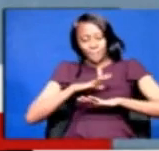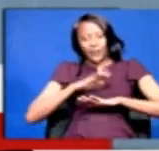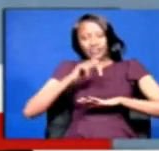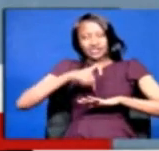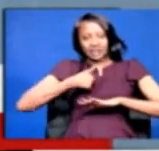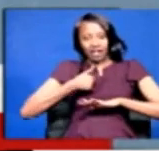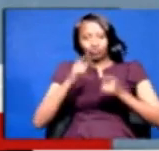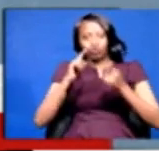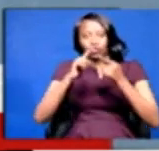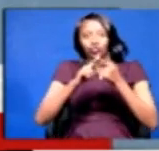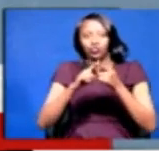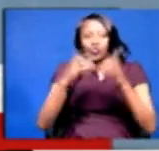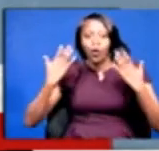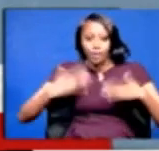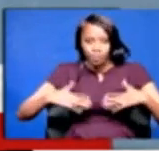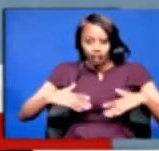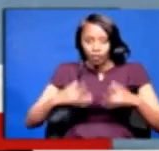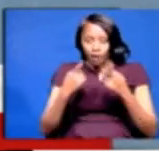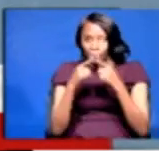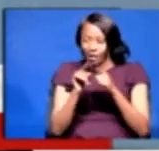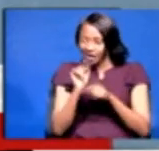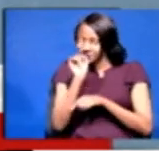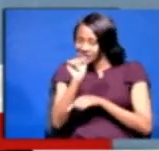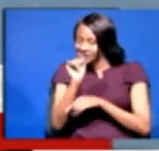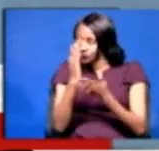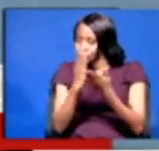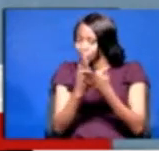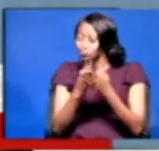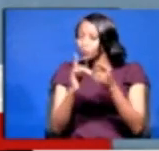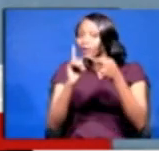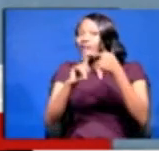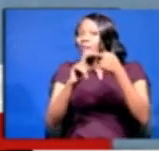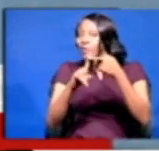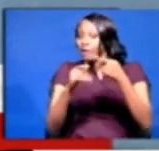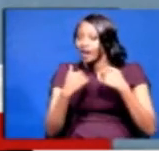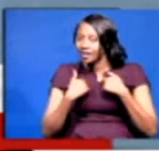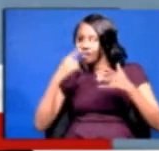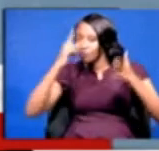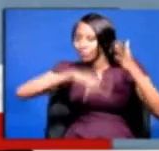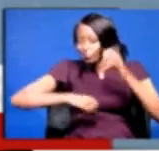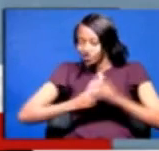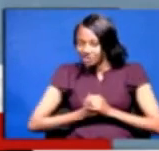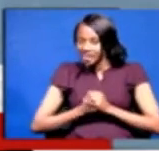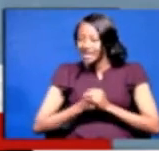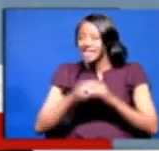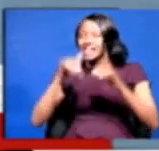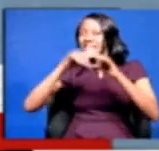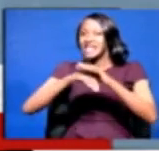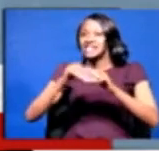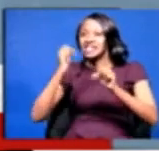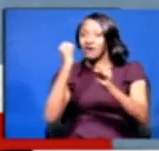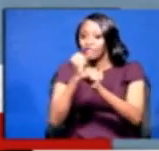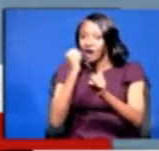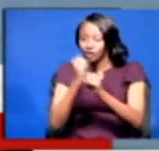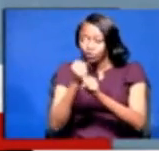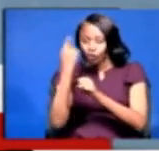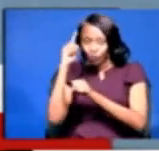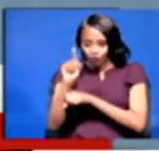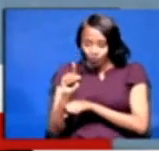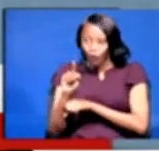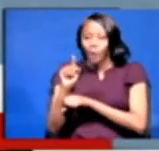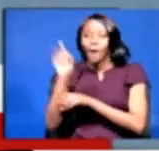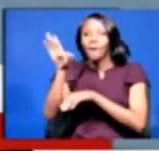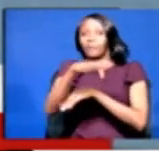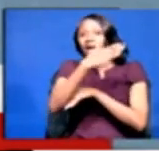Mm-hmm. So to that extent, number one, I know it is within the functions and the mandate of parliament to mm-hmm. come up with the